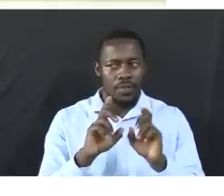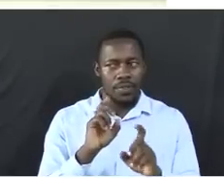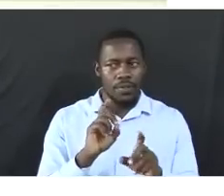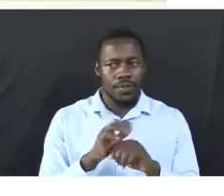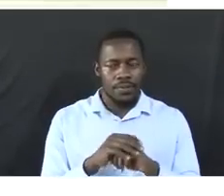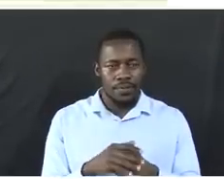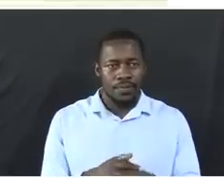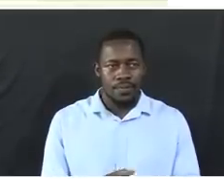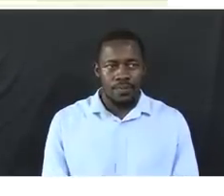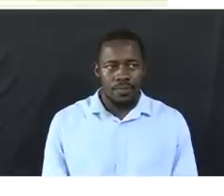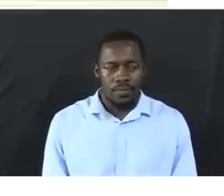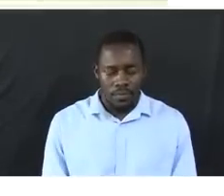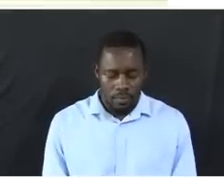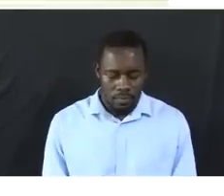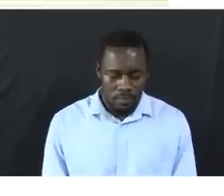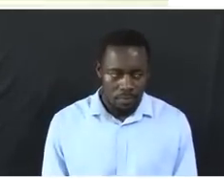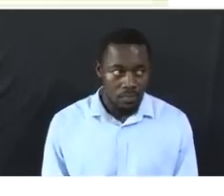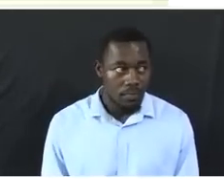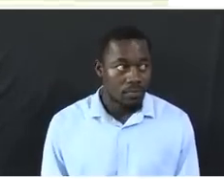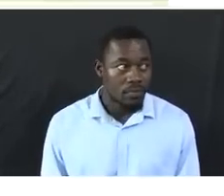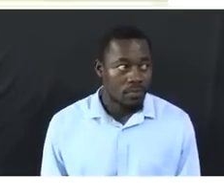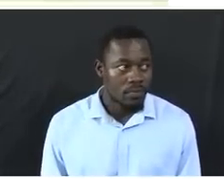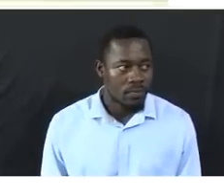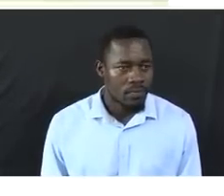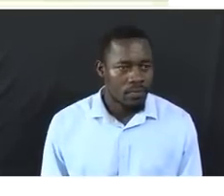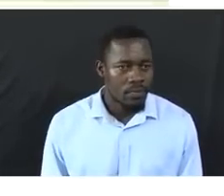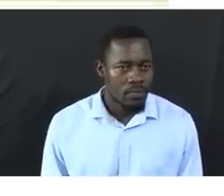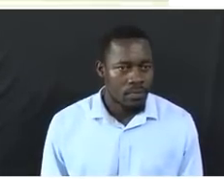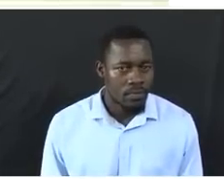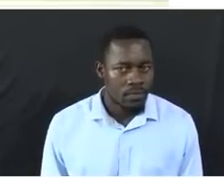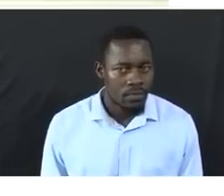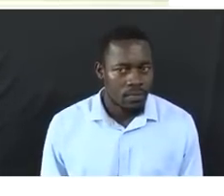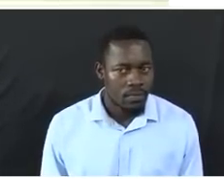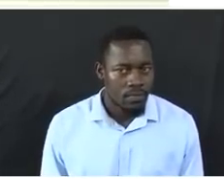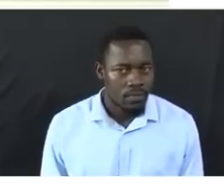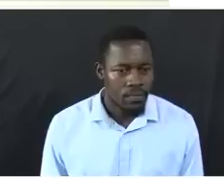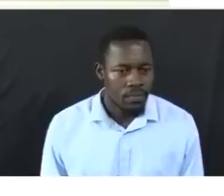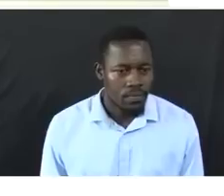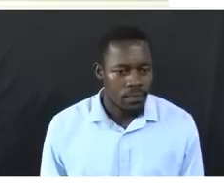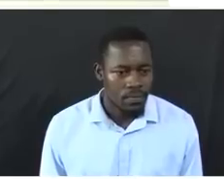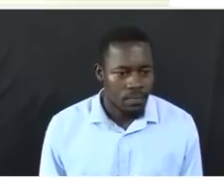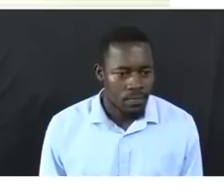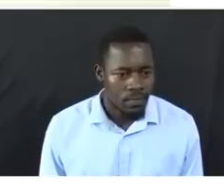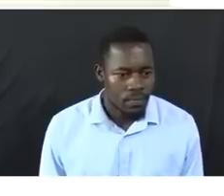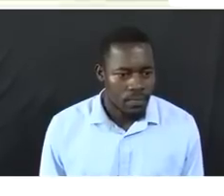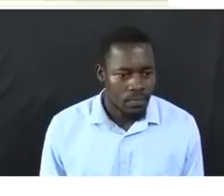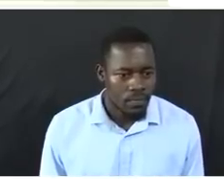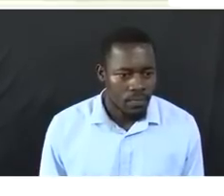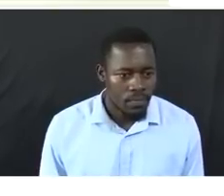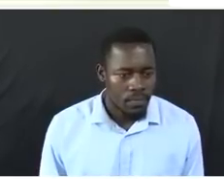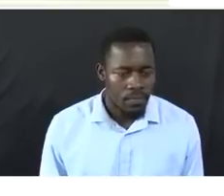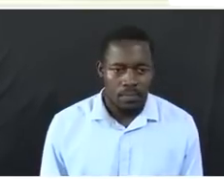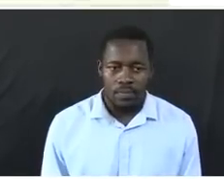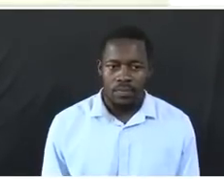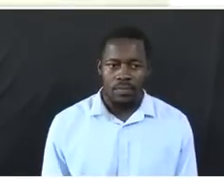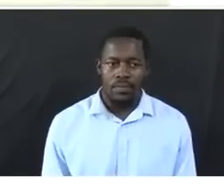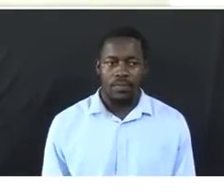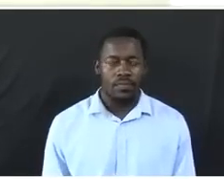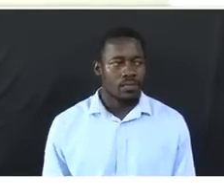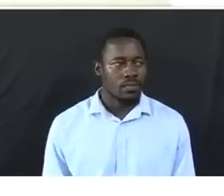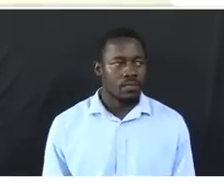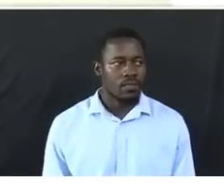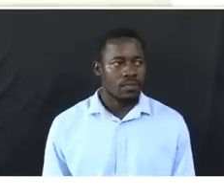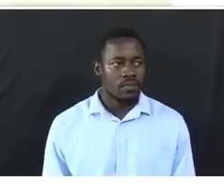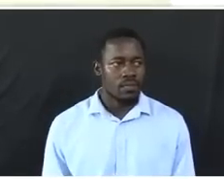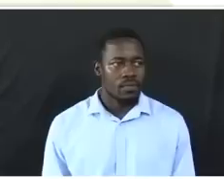I want to, from Steve Hagire, who asks that if my daughter walks to my home with a